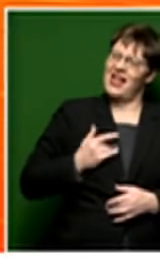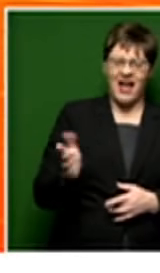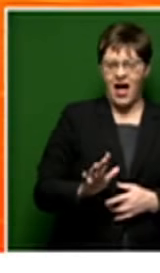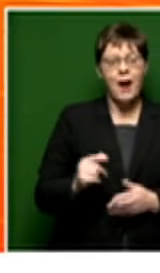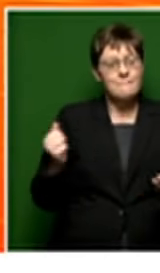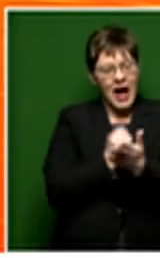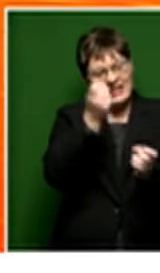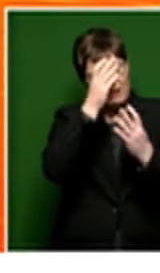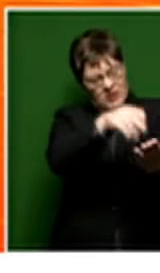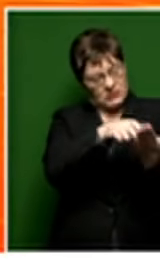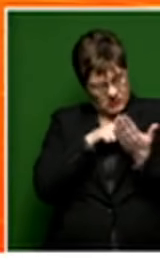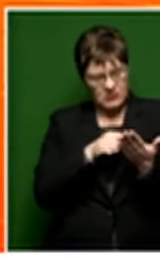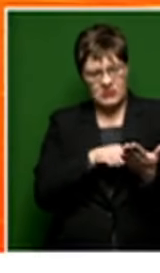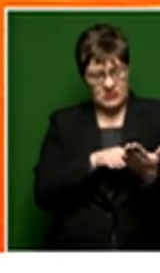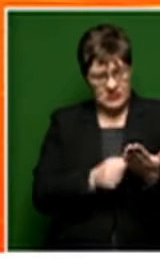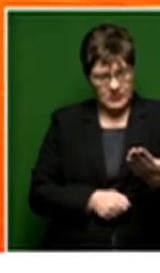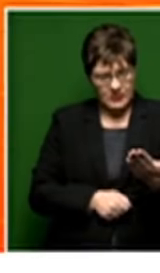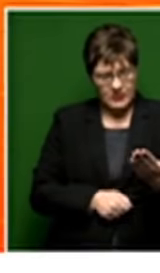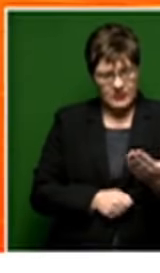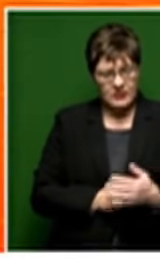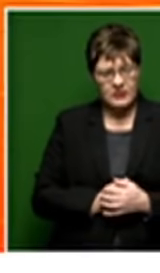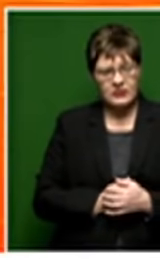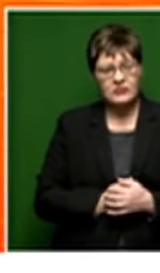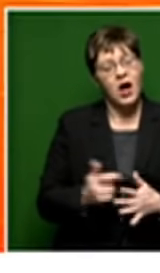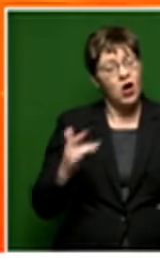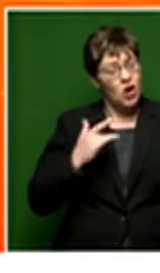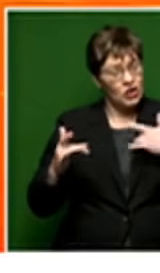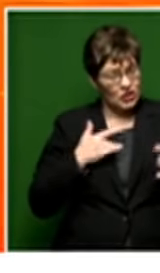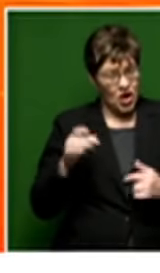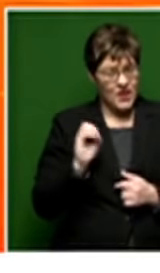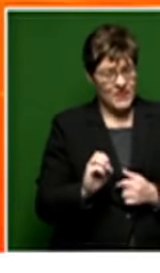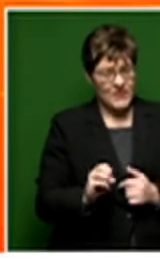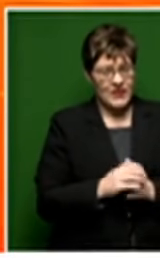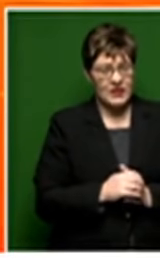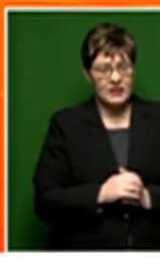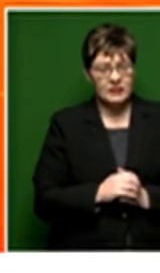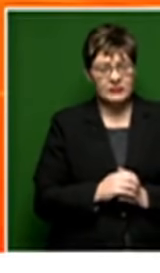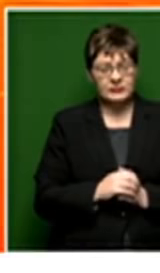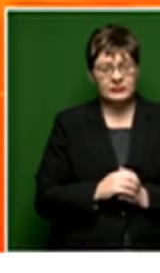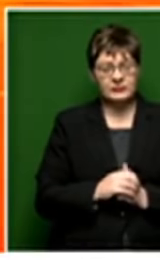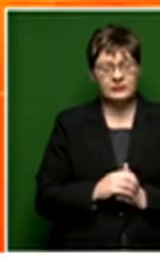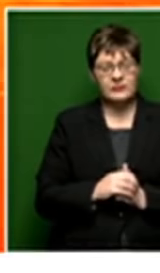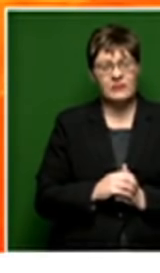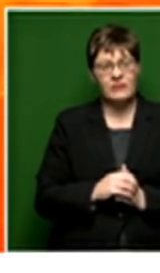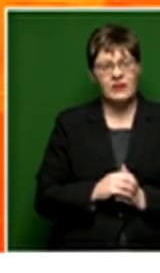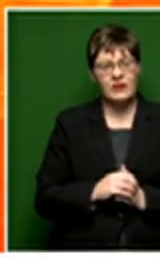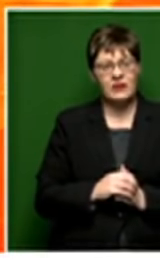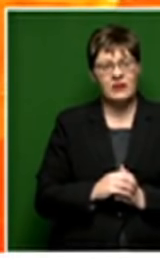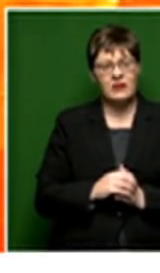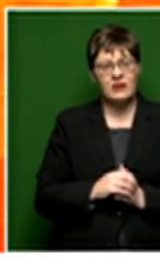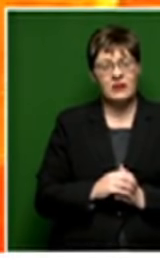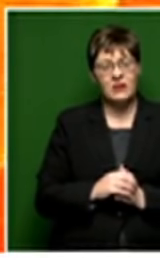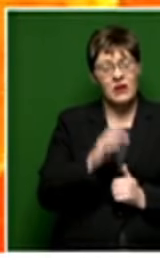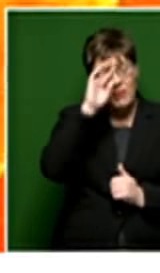be on information. But, you know, one of the worries, I imagine, from a lot of South Africans as well is just memories